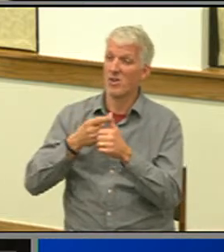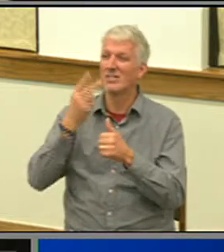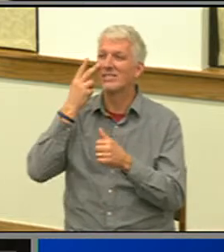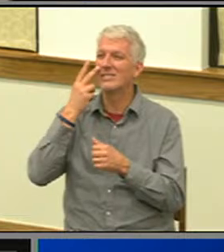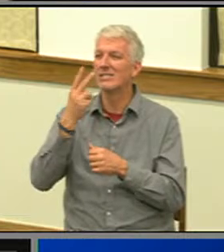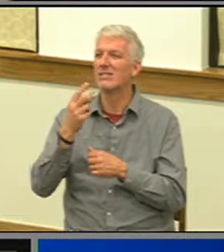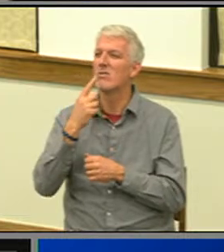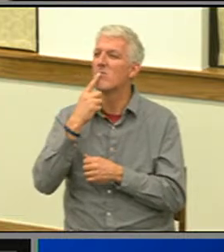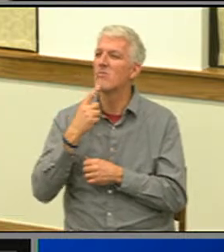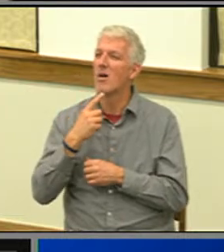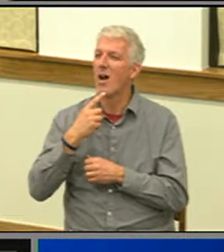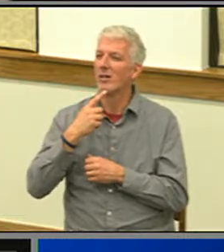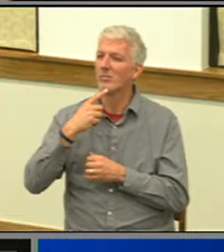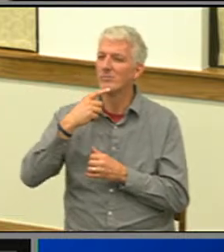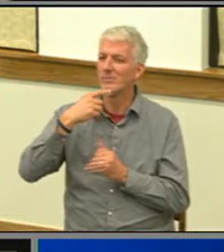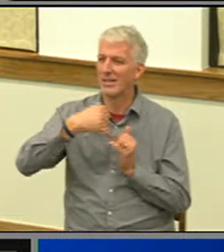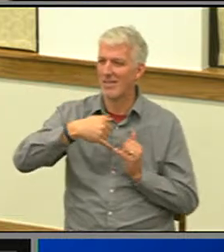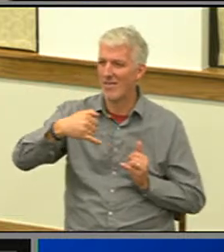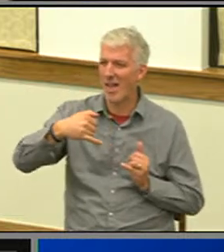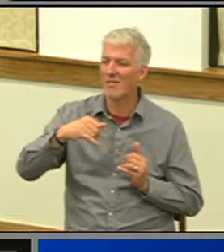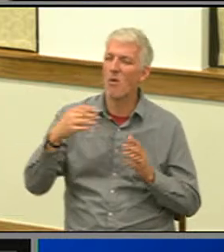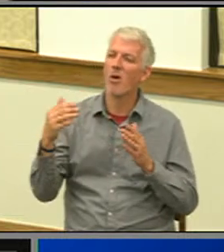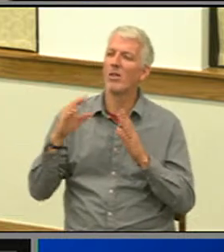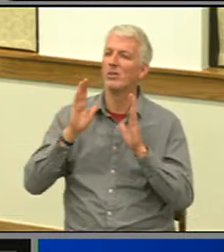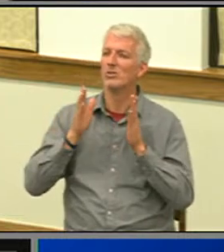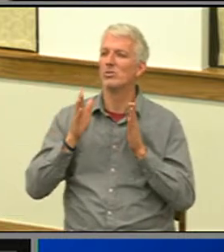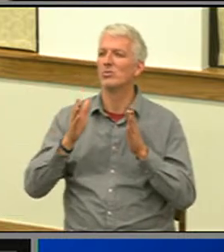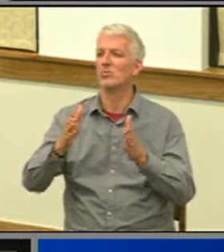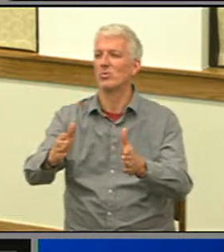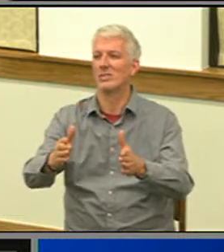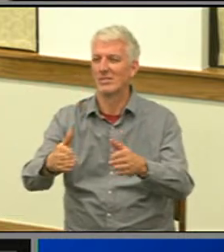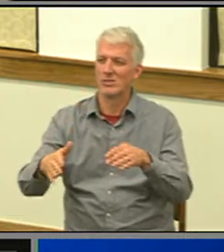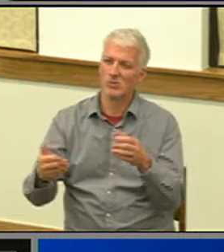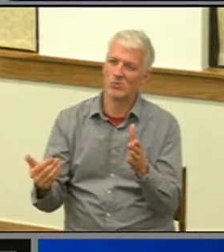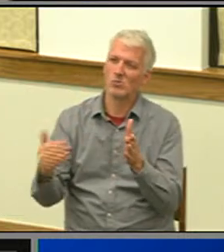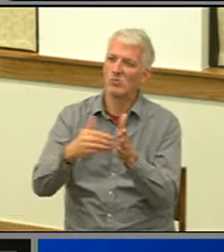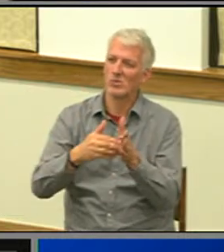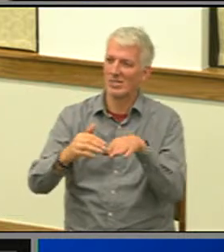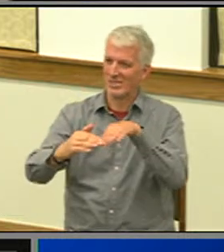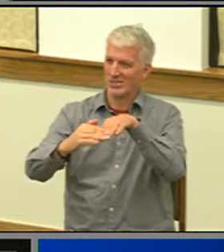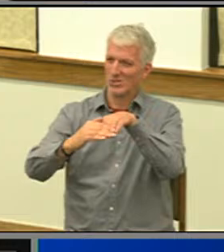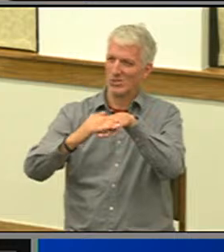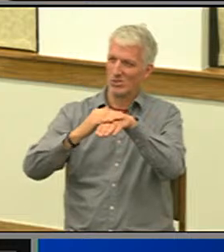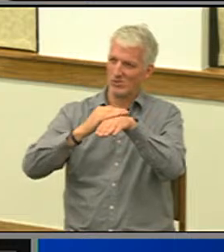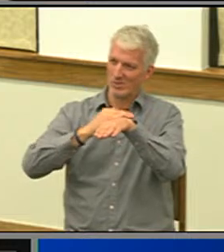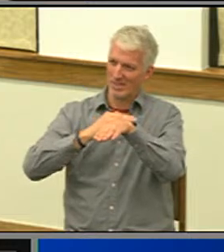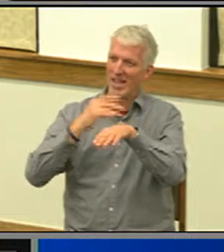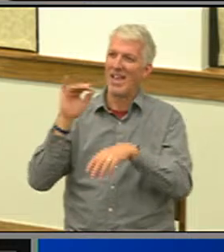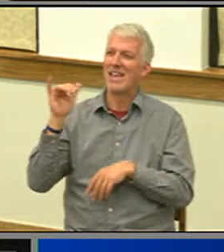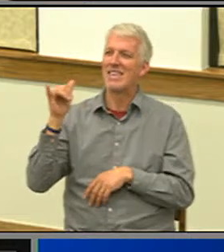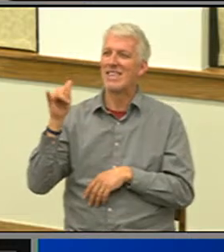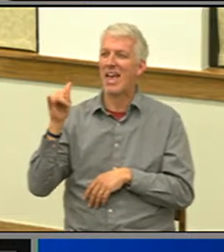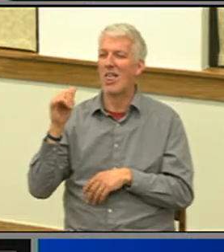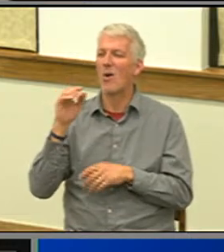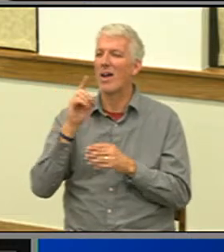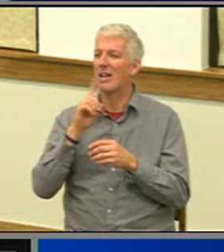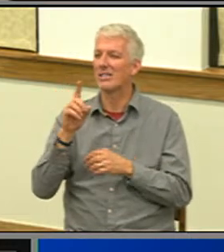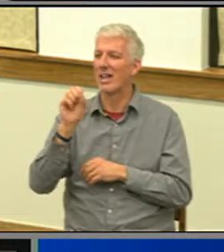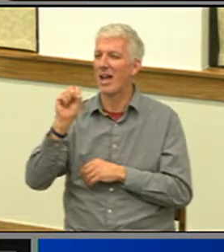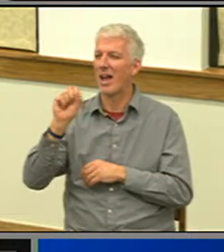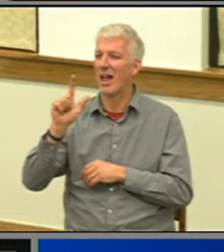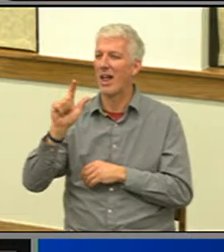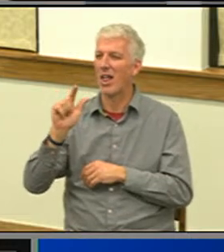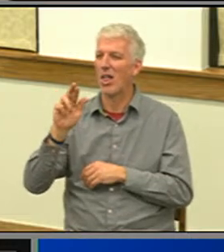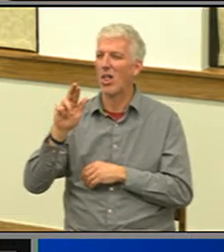here, is street resurfacing, and the second, which is depicted in yellow, is Slurry Seal. And I'll go over in more